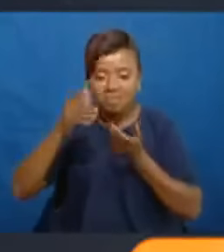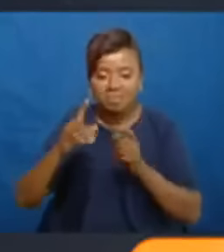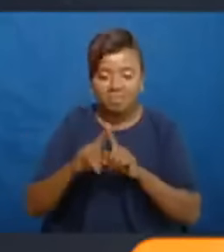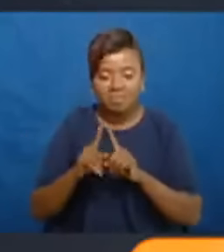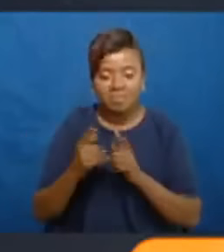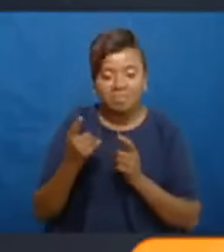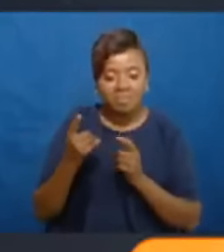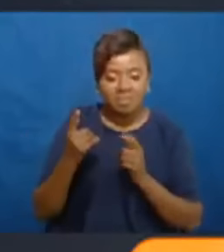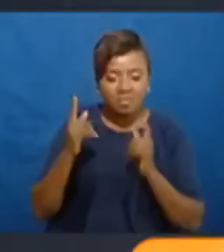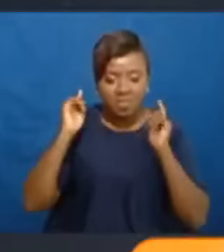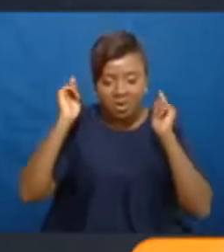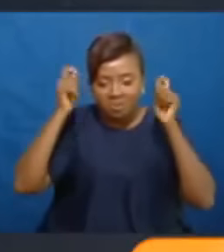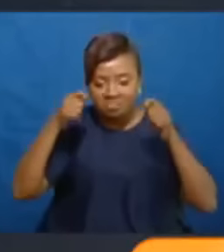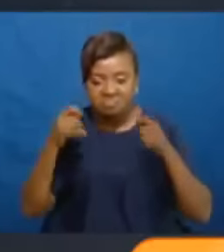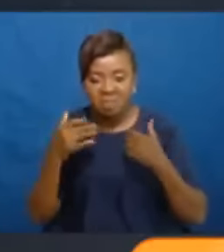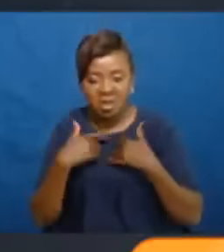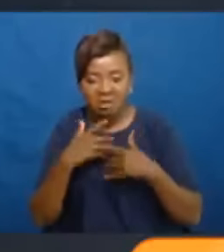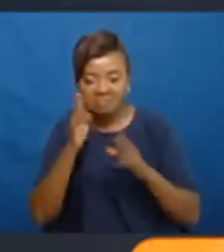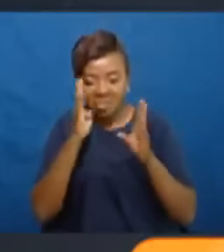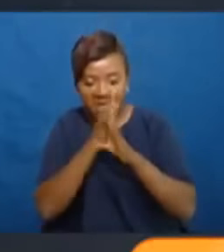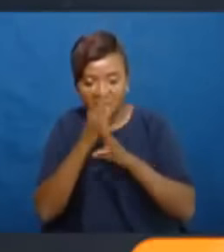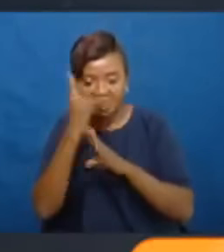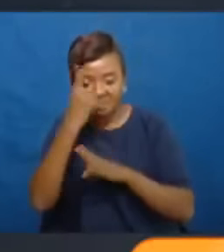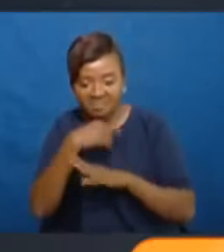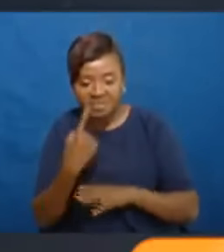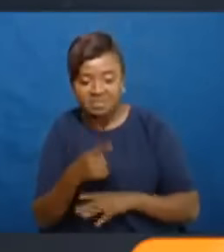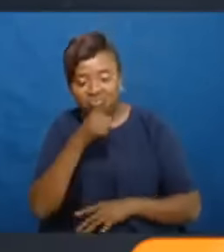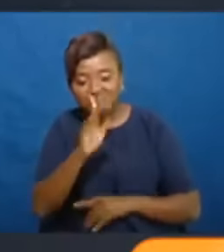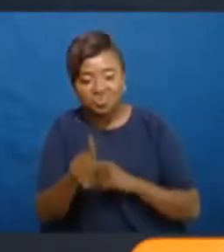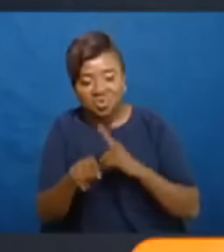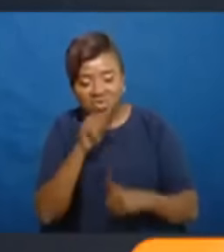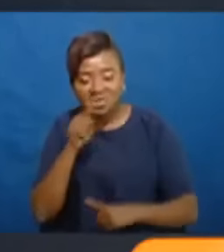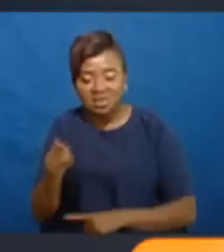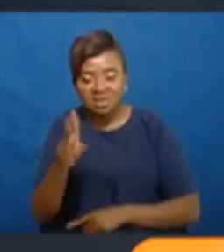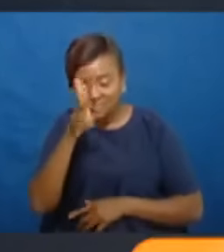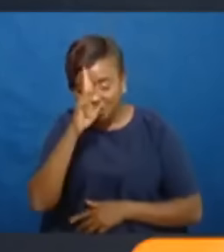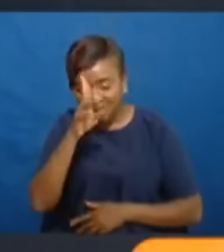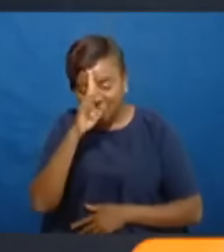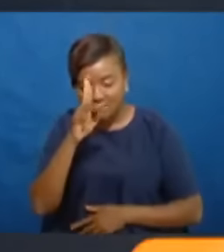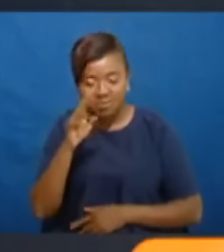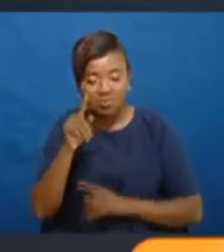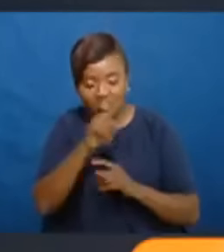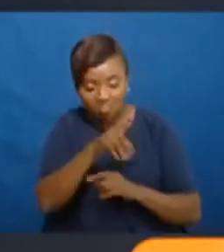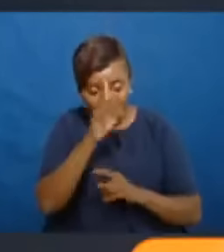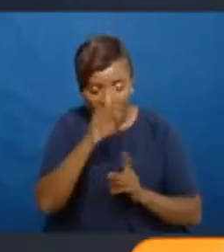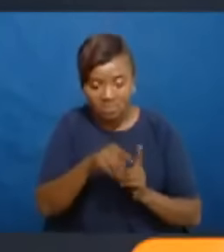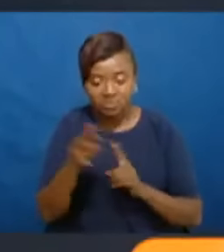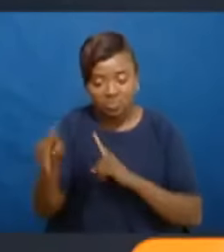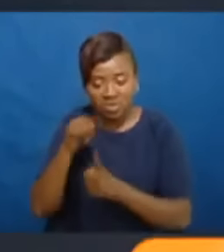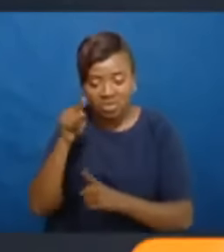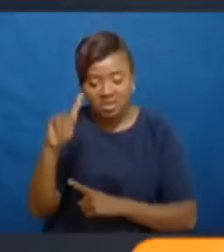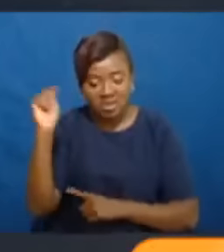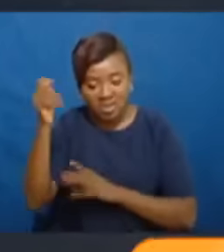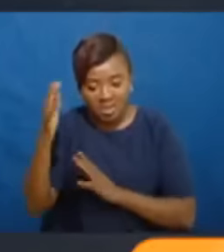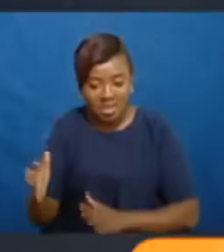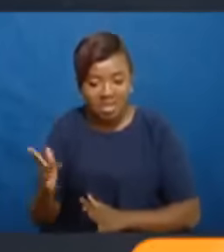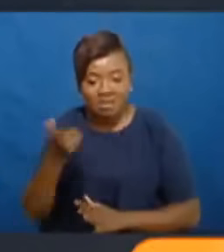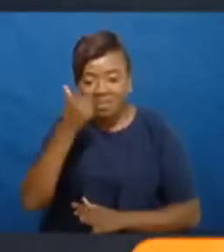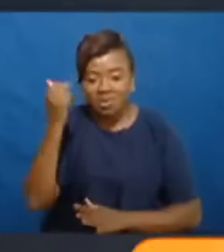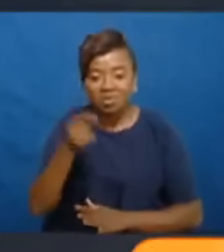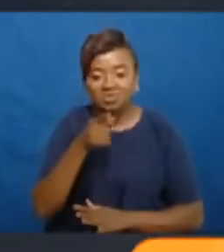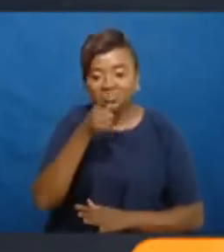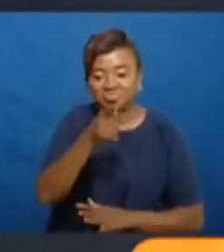and abducting fellow Kenyans, fellow citizens, for political reasons, shames your crown and